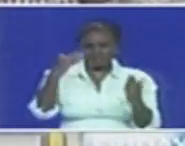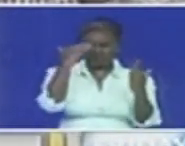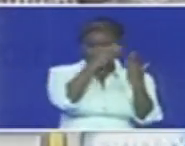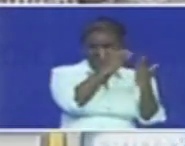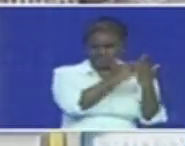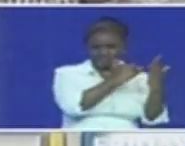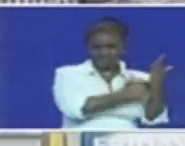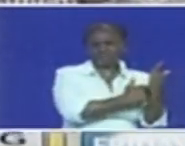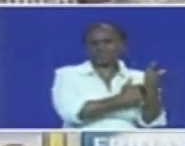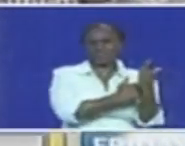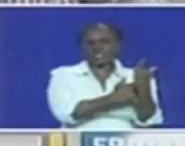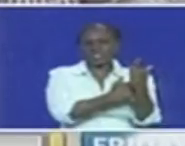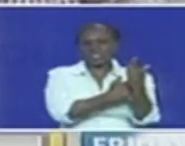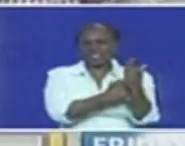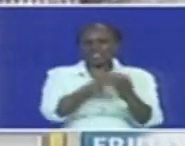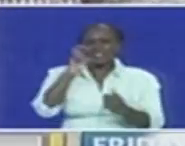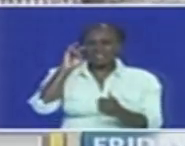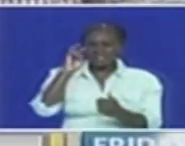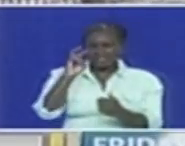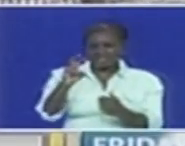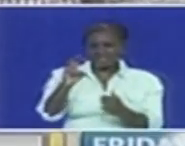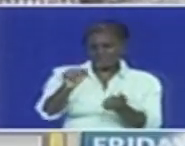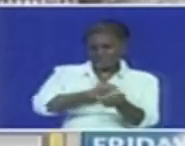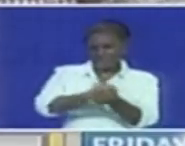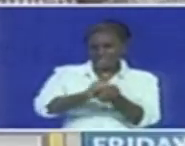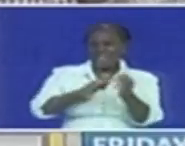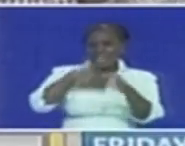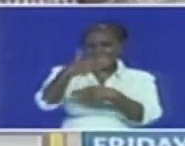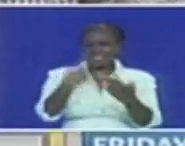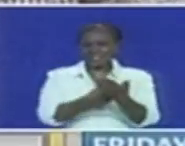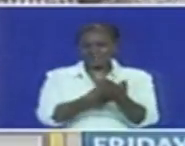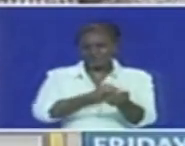and looking forward to seeing you next Friday again.